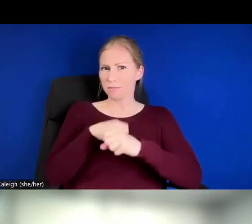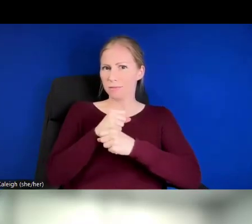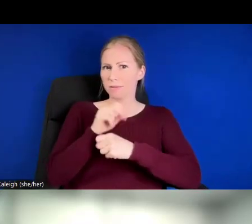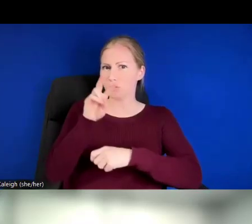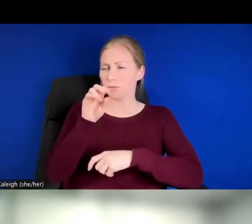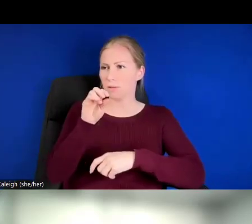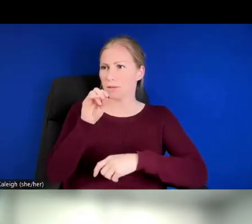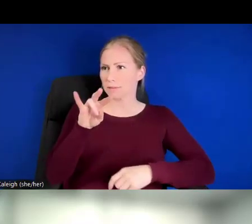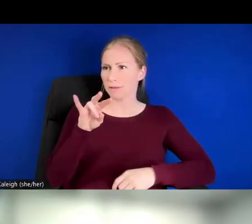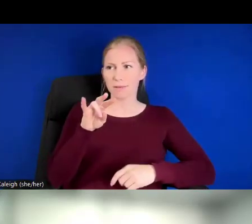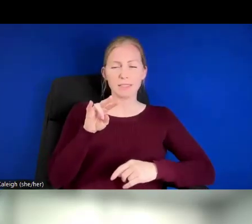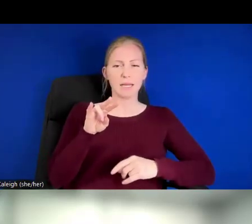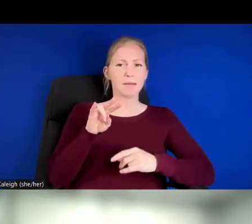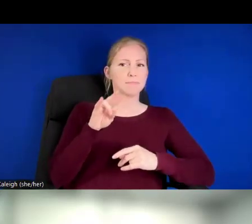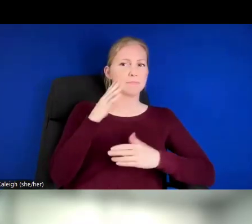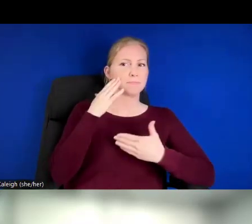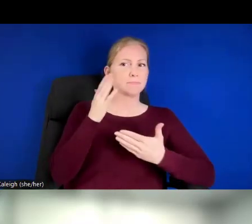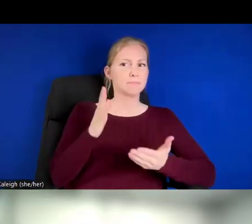The the